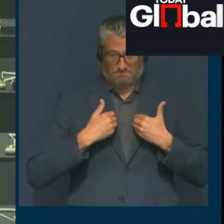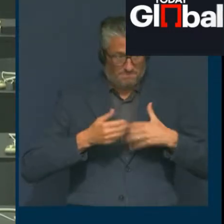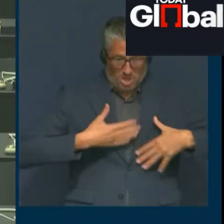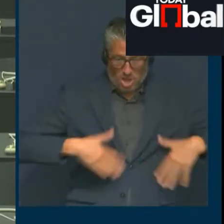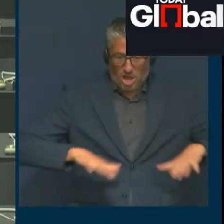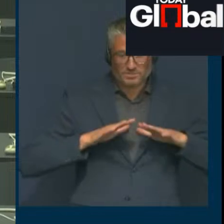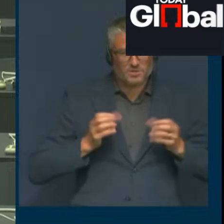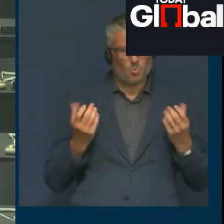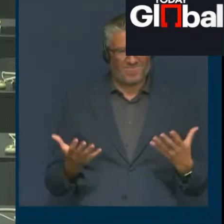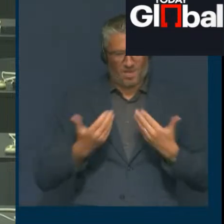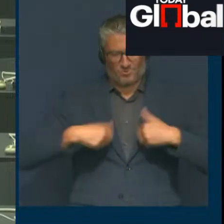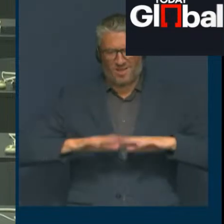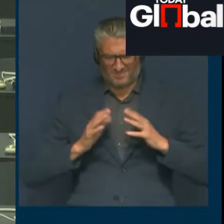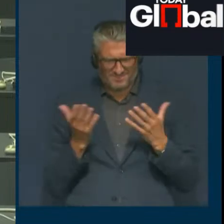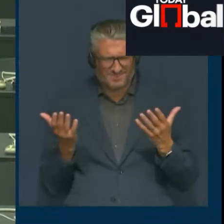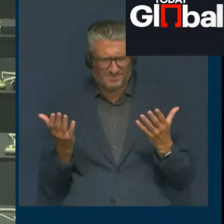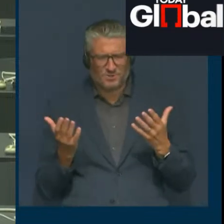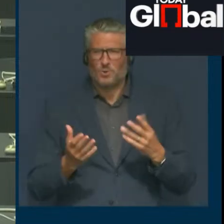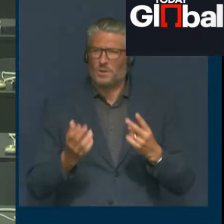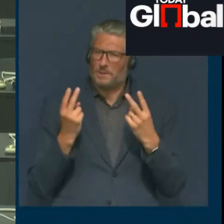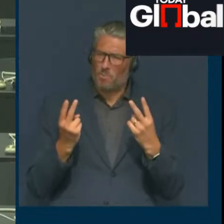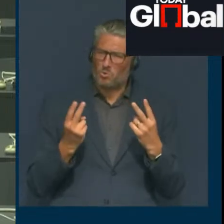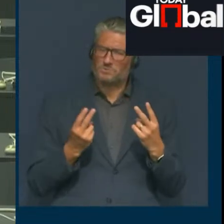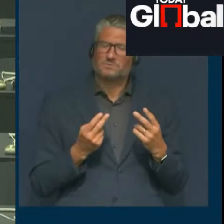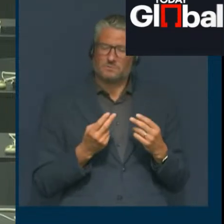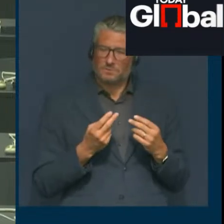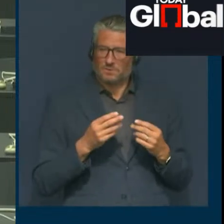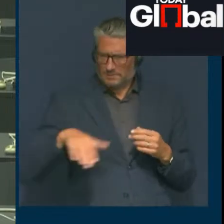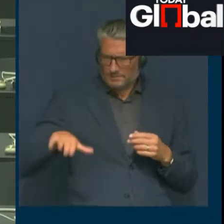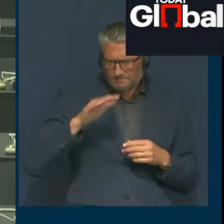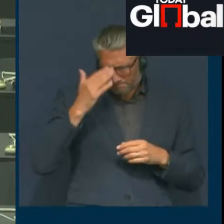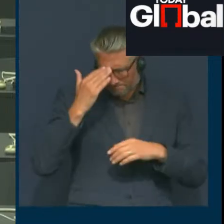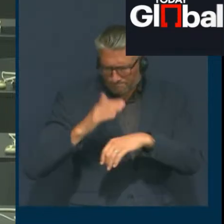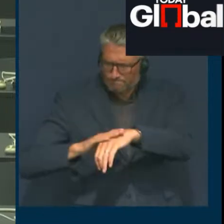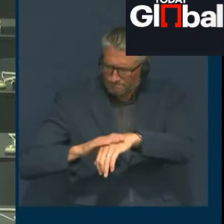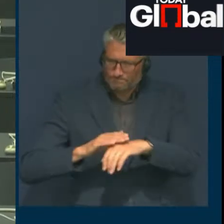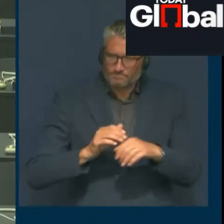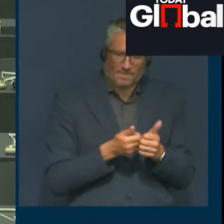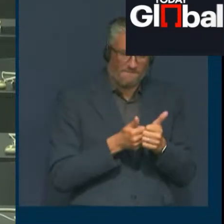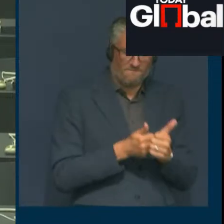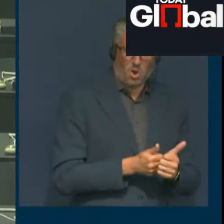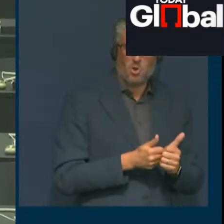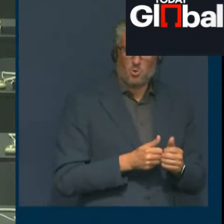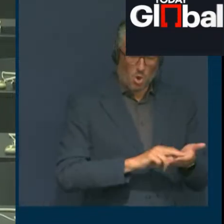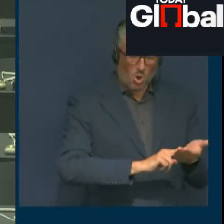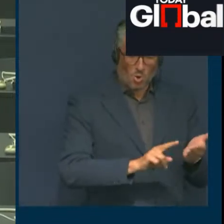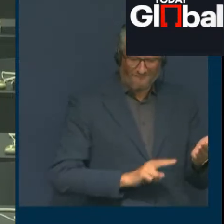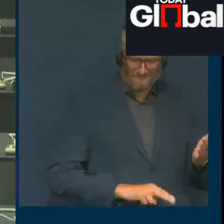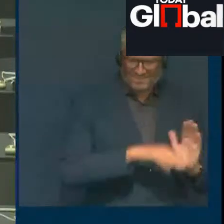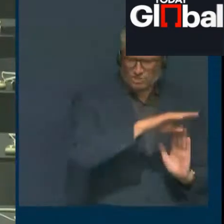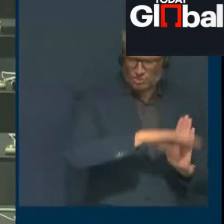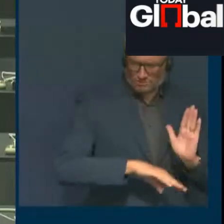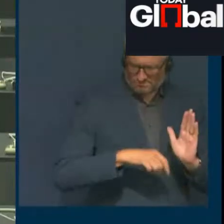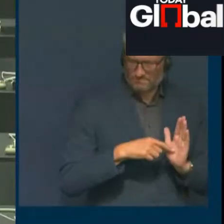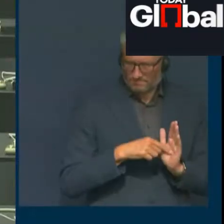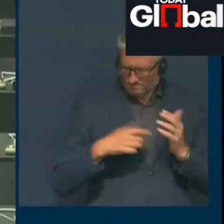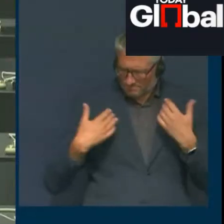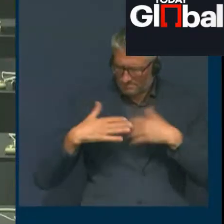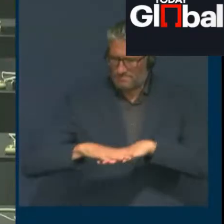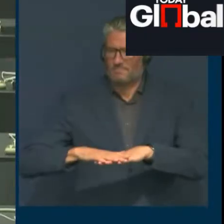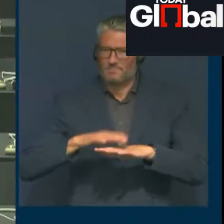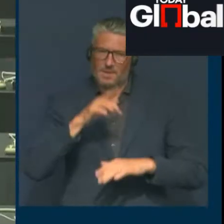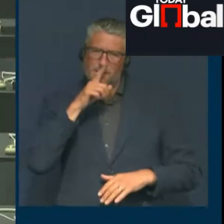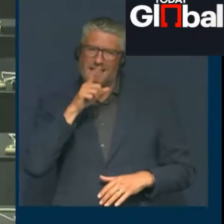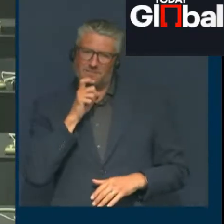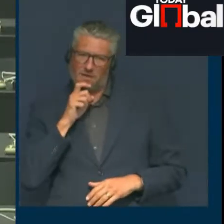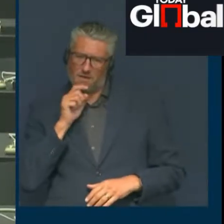oversight mechanisms in accordance with the Convention. I wish to thank you for your attention, and we would like to continue cooperation with your committee